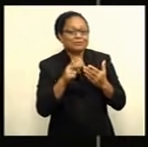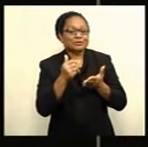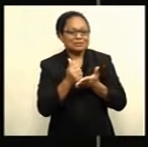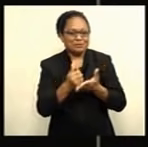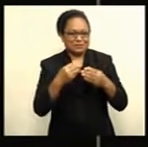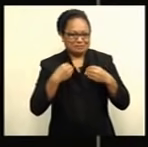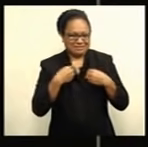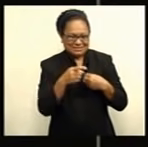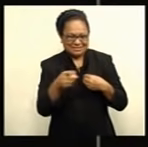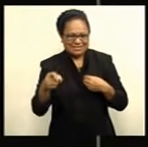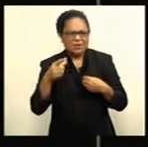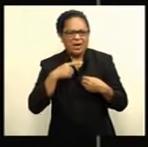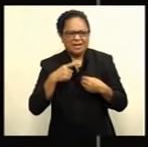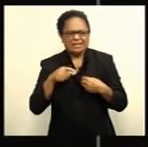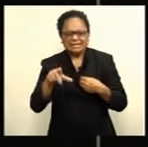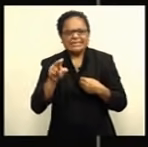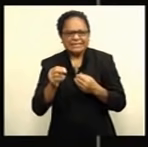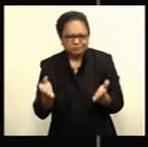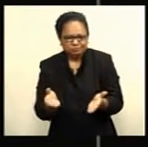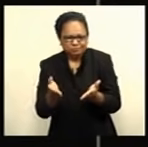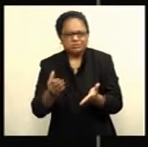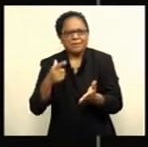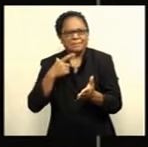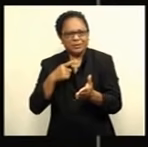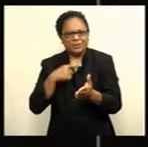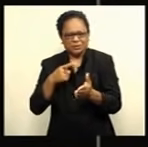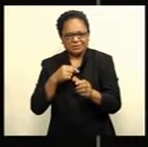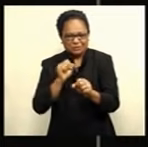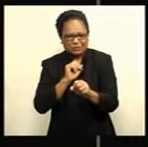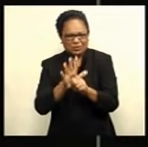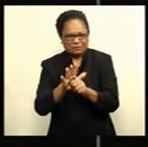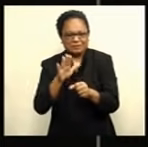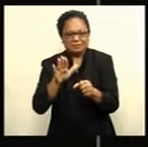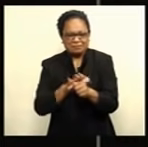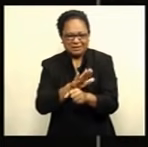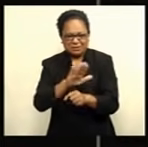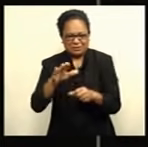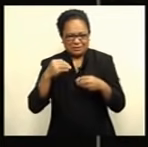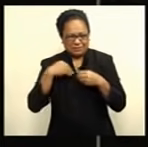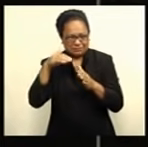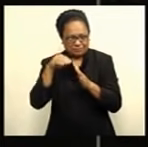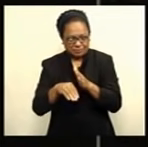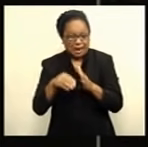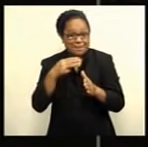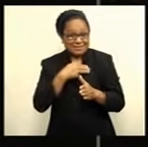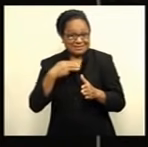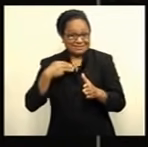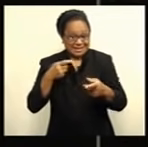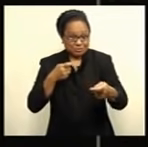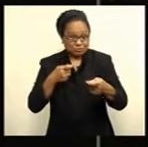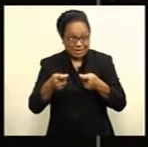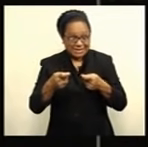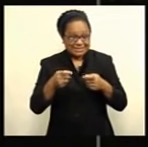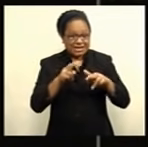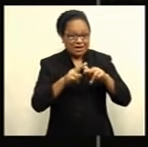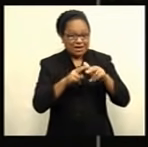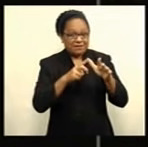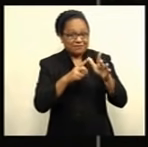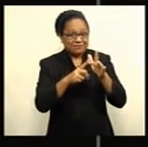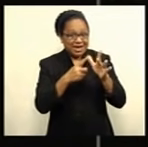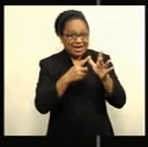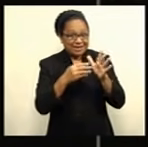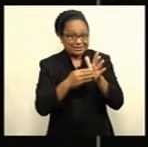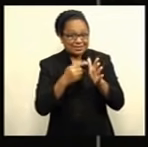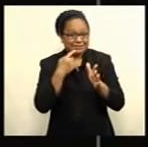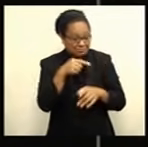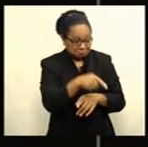need a boost in the midst of a struggling economy. Minister for Trade and Commerce Fayaz Koya says companies can secure